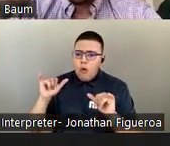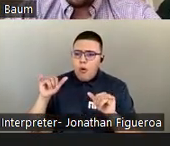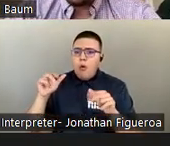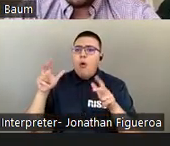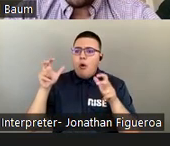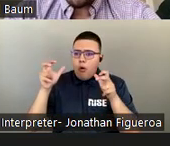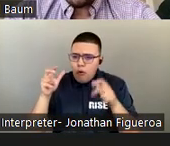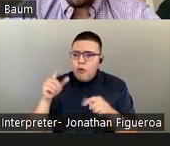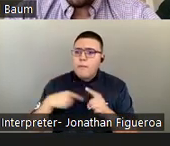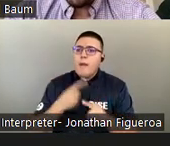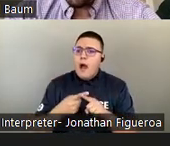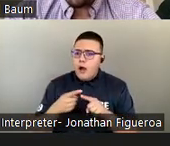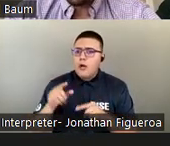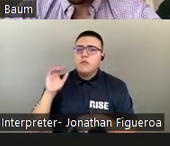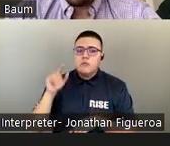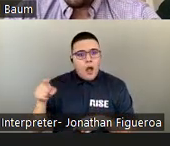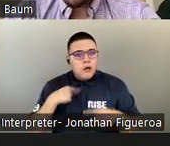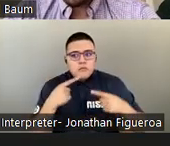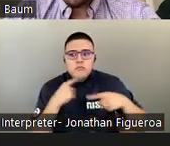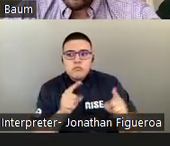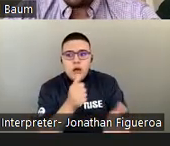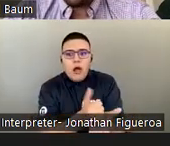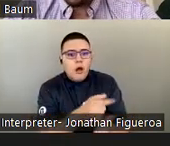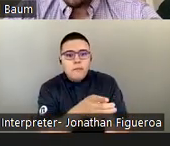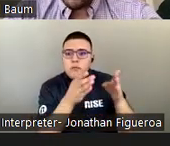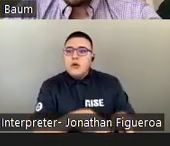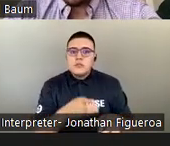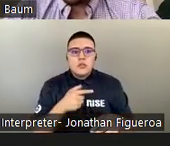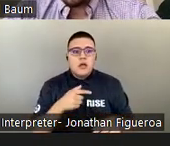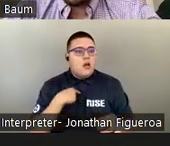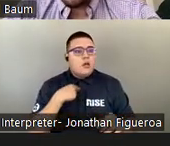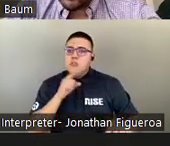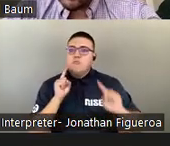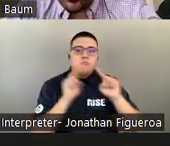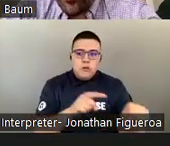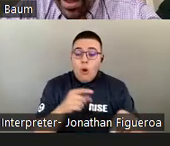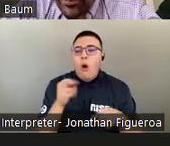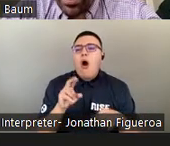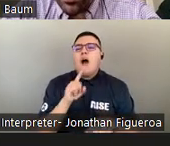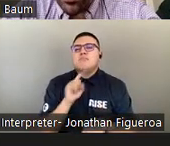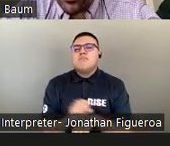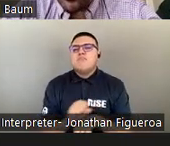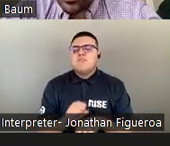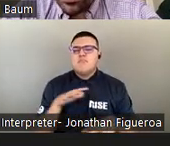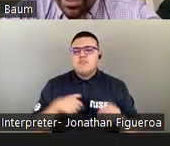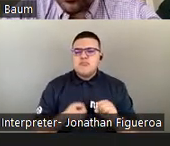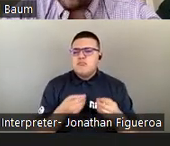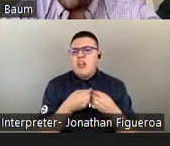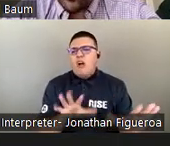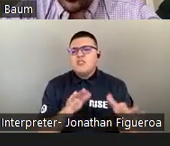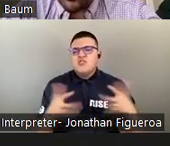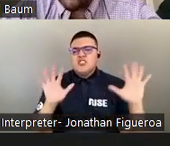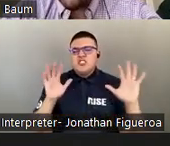we helped this person, or we lost a life, and I was able to connect with the family and talk